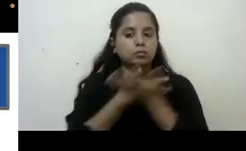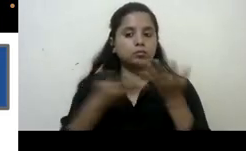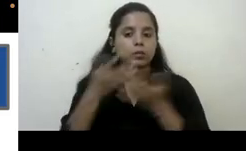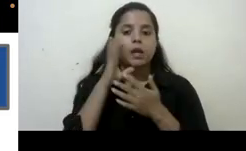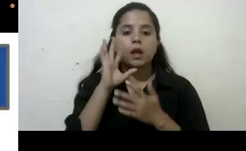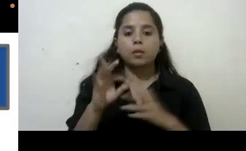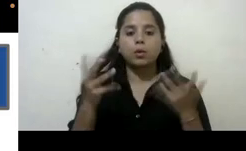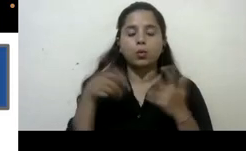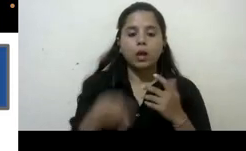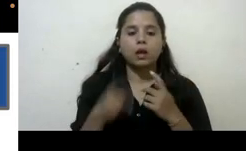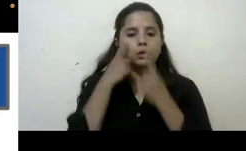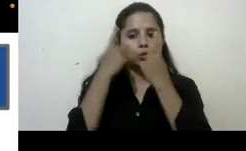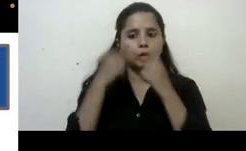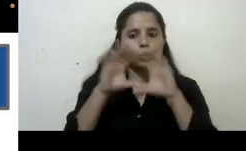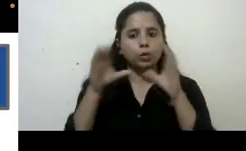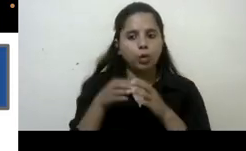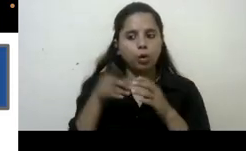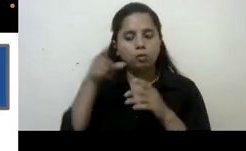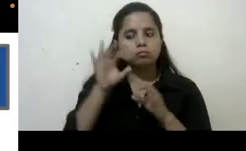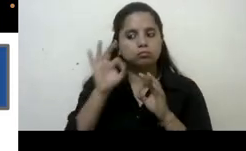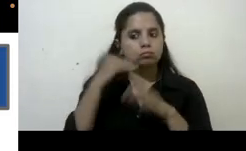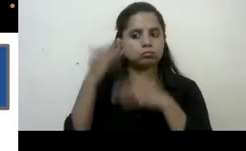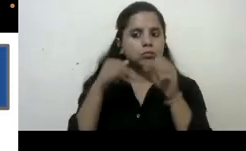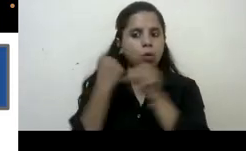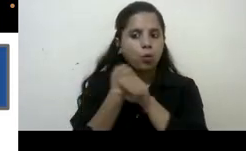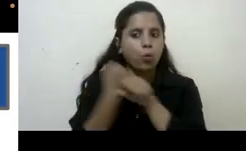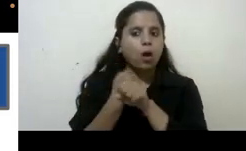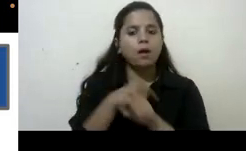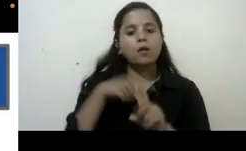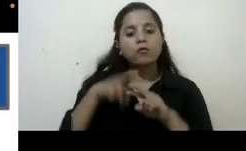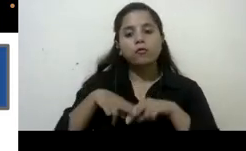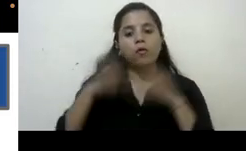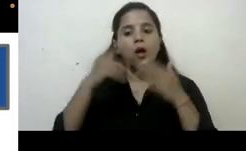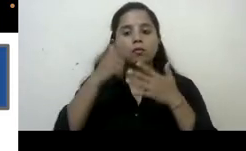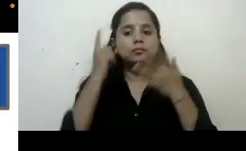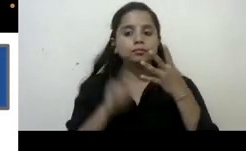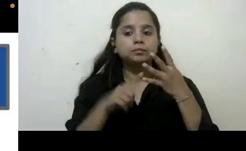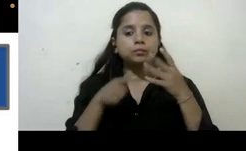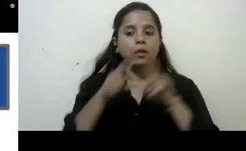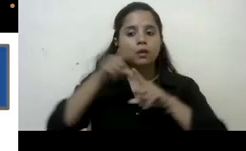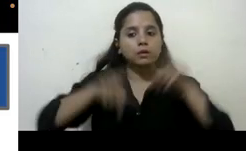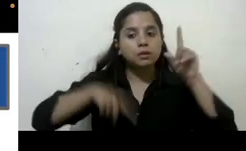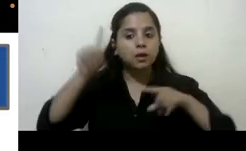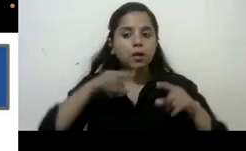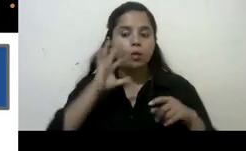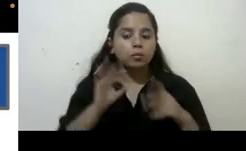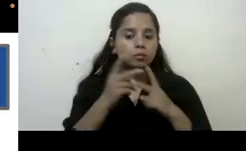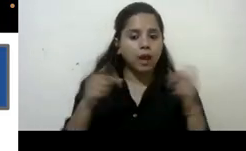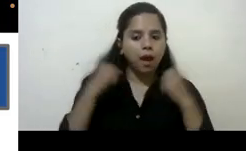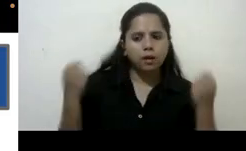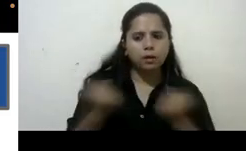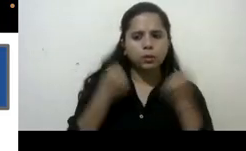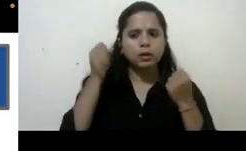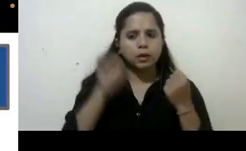of evaluating the group's effectiveness. And finally, we will discuss the diverse range of activities that can be